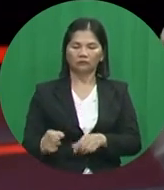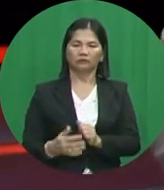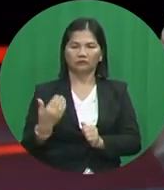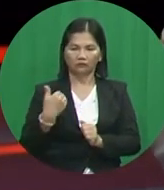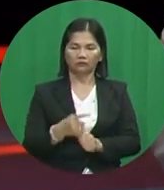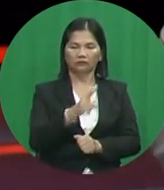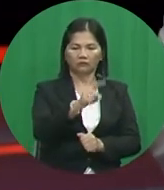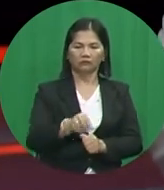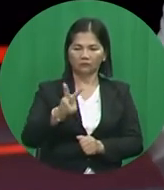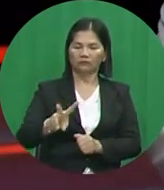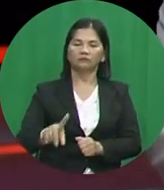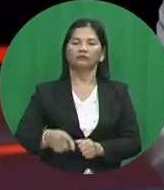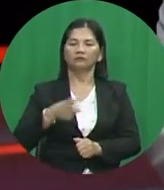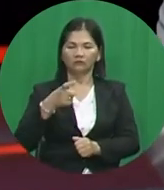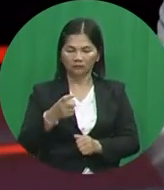13